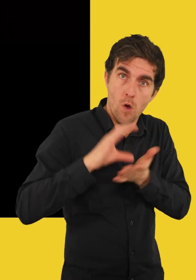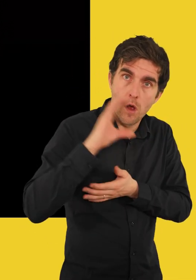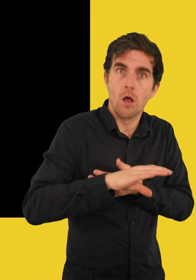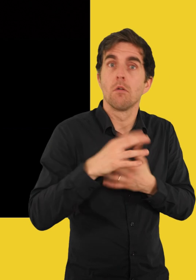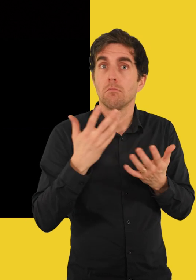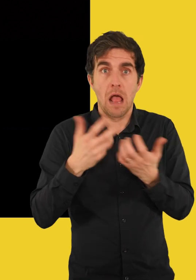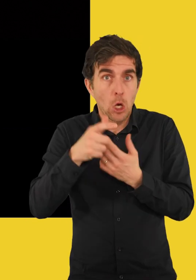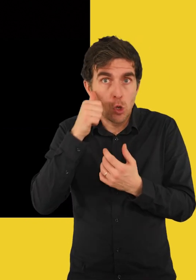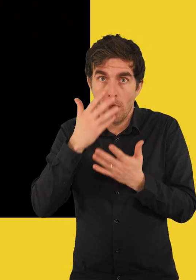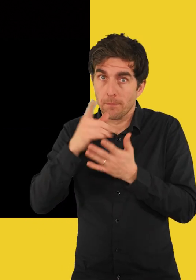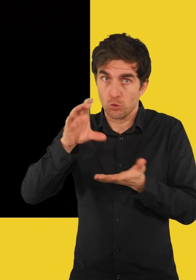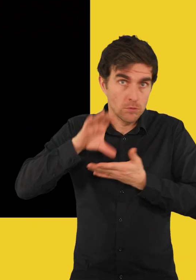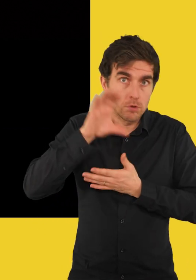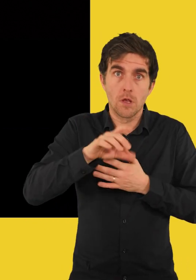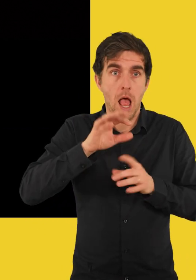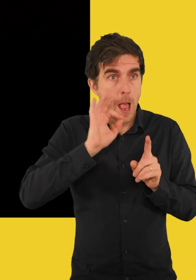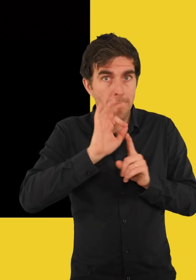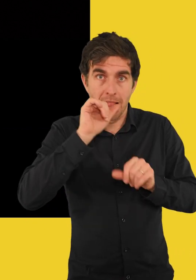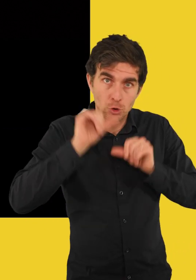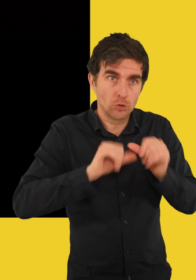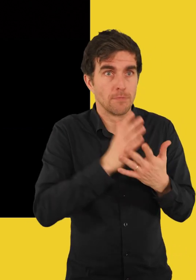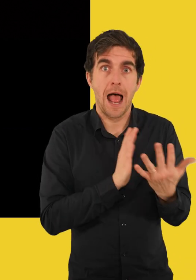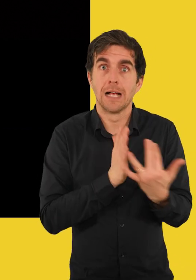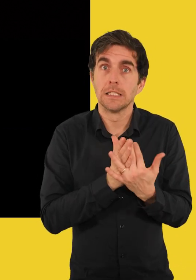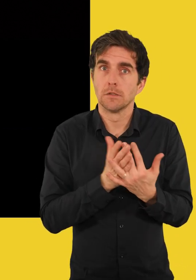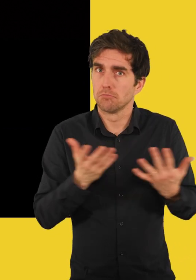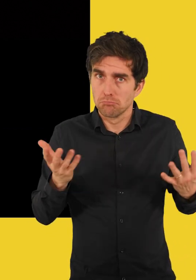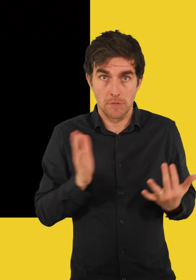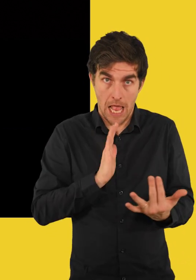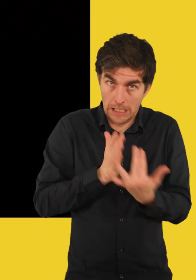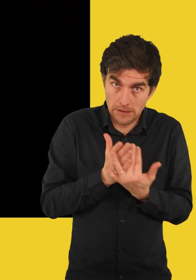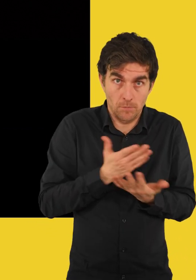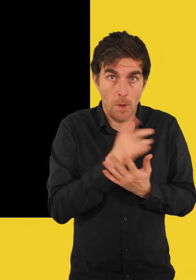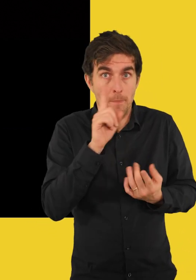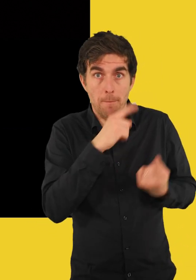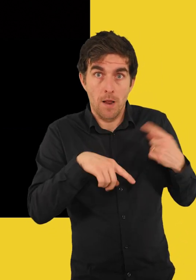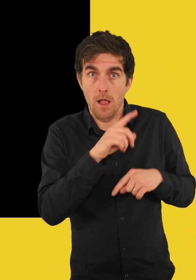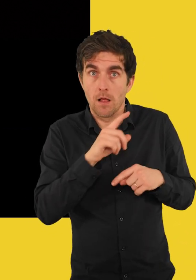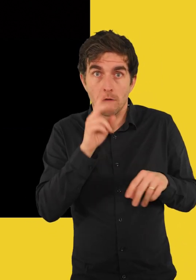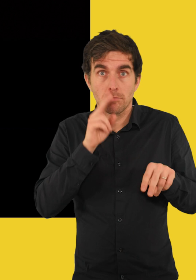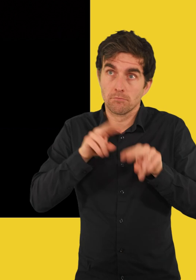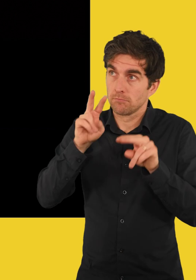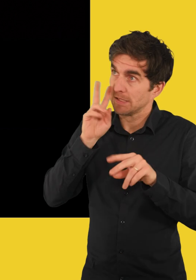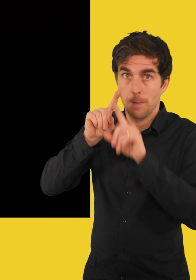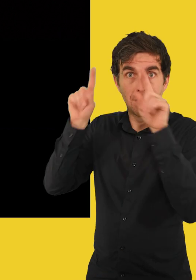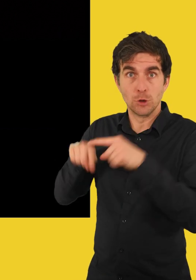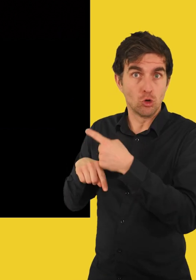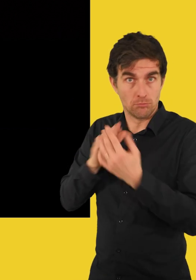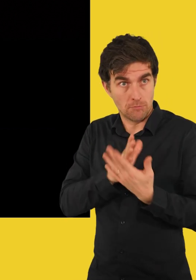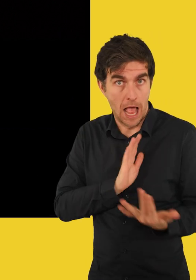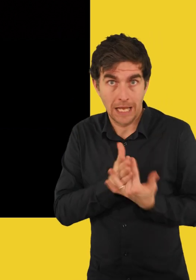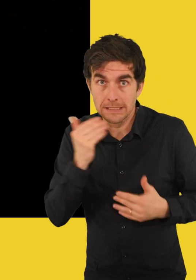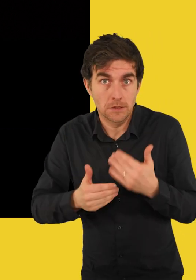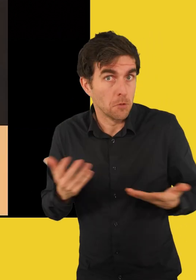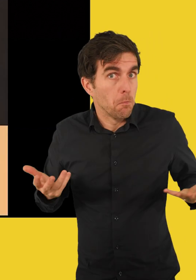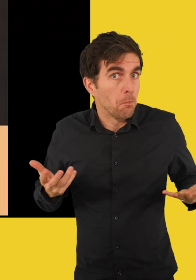funding application process is accessible? Is it accessible to the people in the image on the above slide?